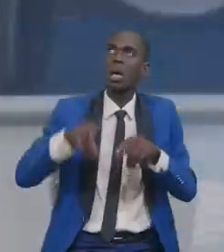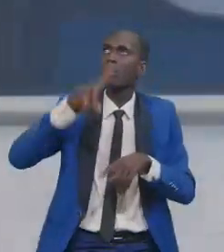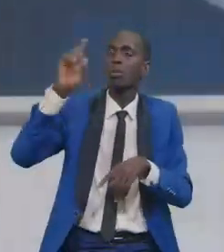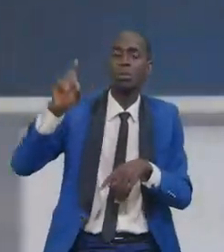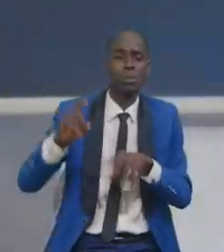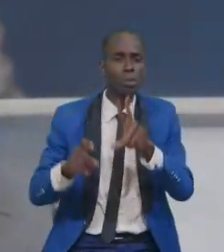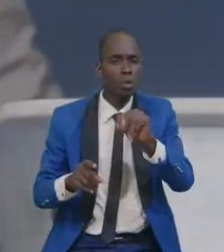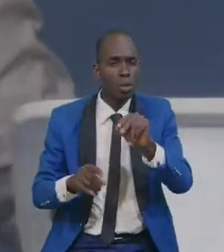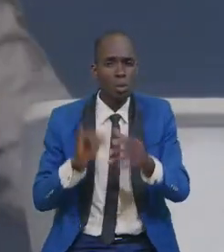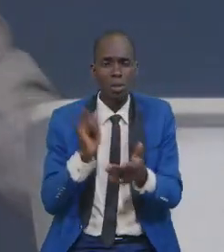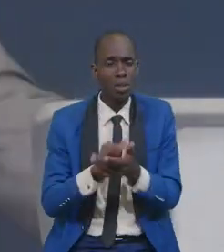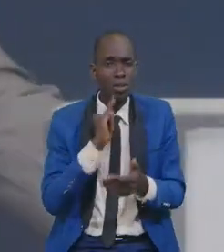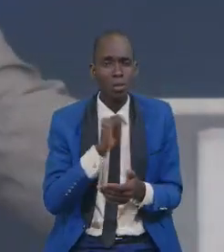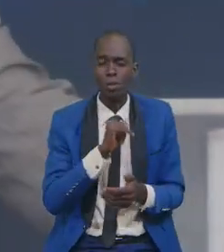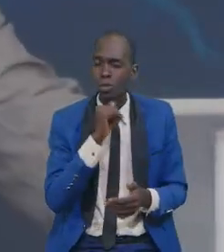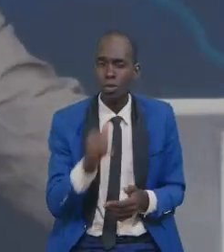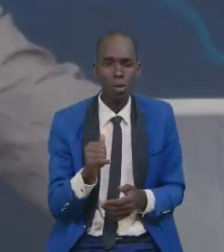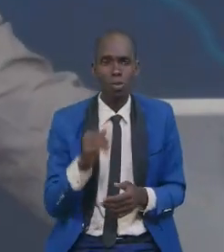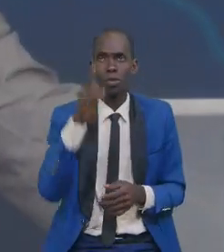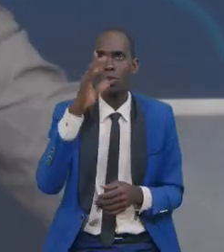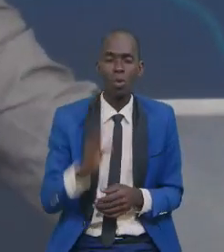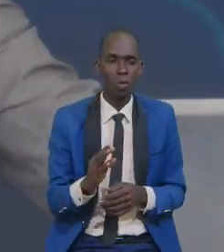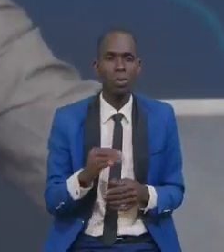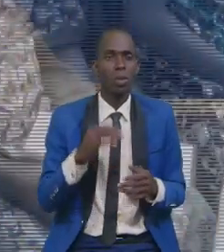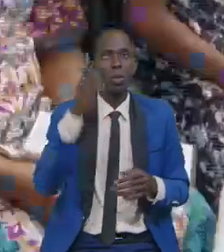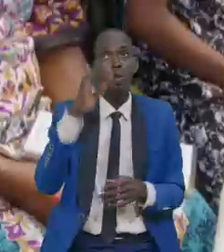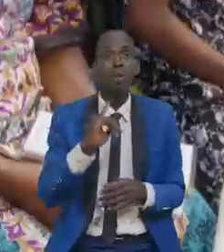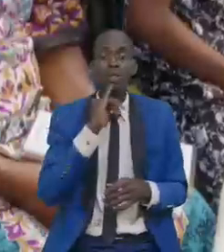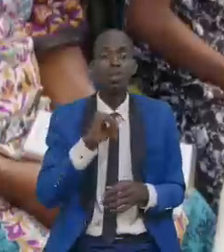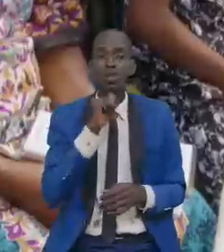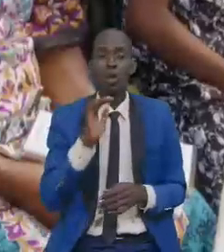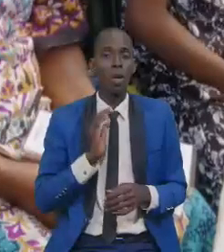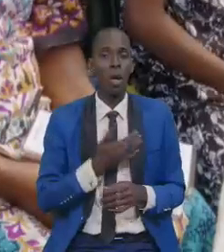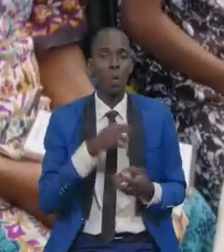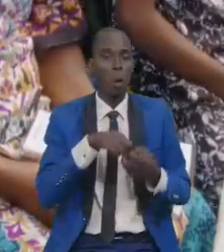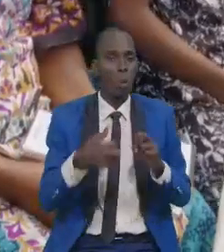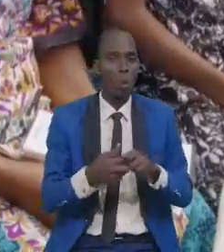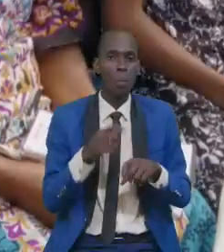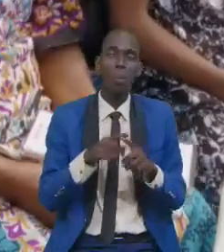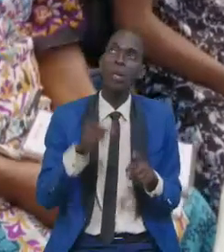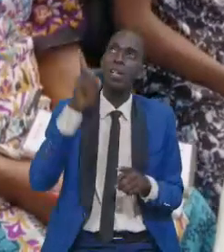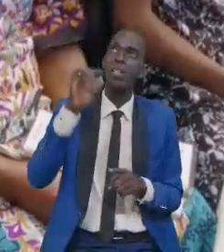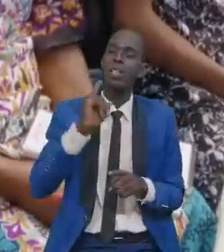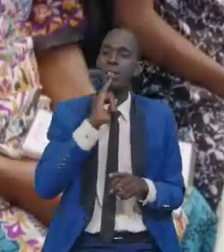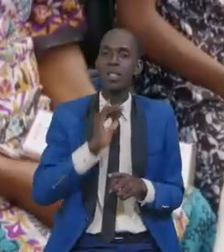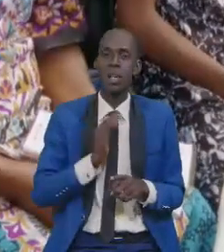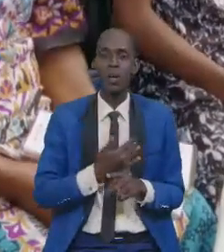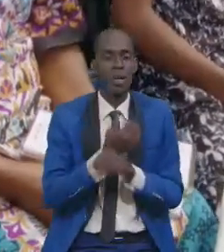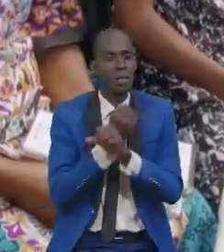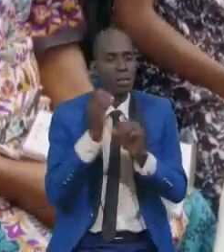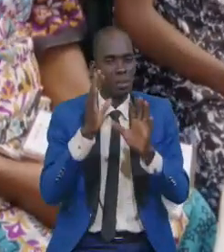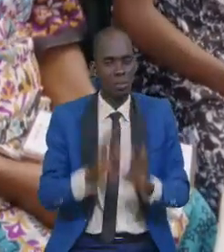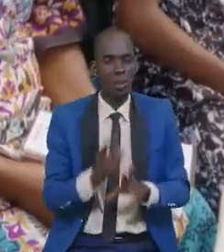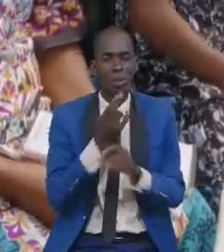is not our problem. God is our Savior, is our Redeemer, is our Helper. It's the one that